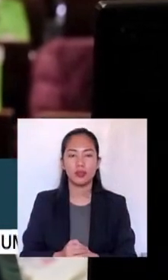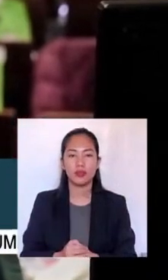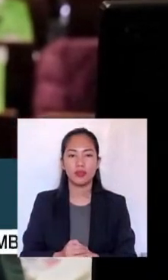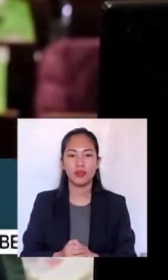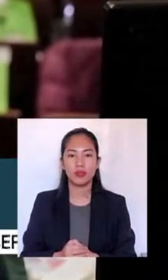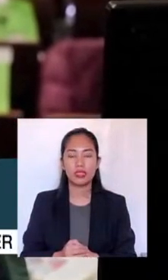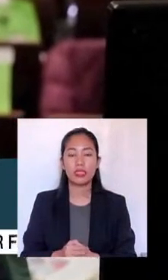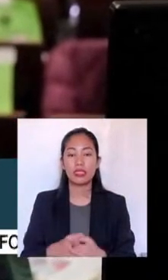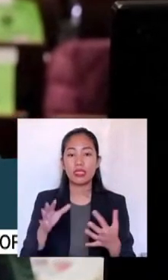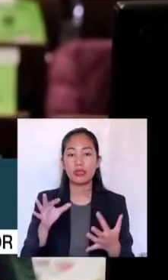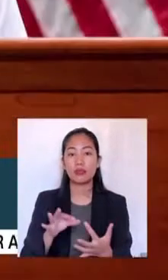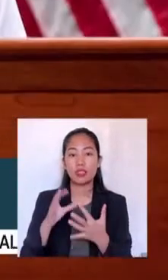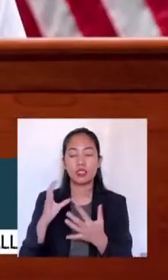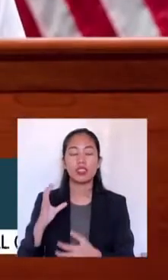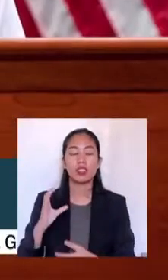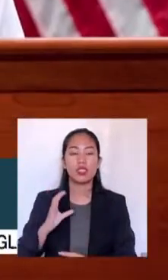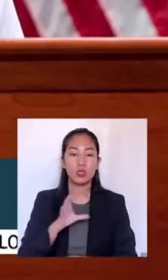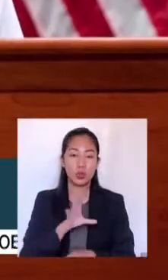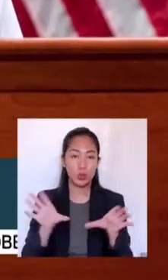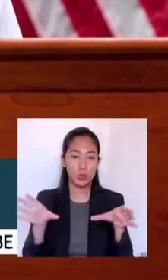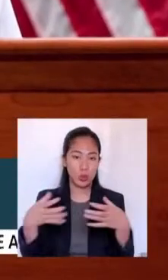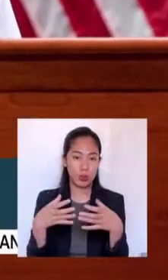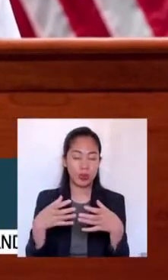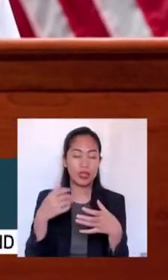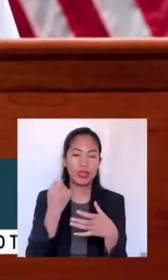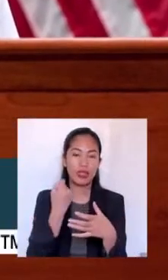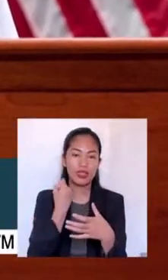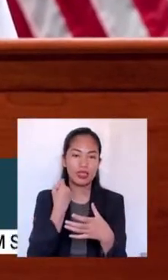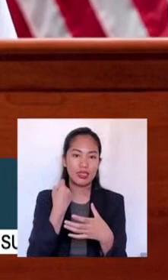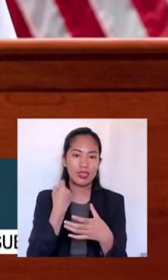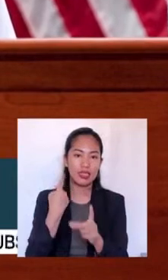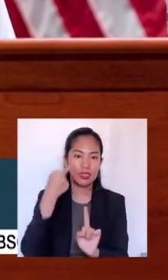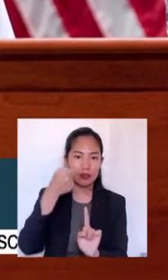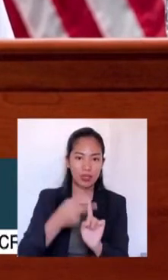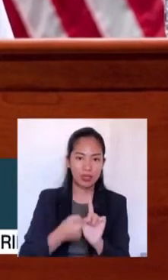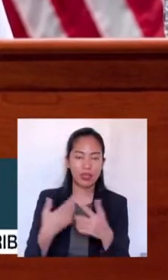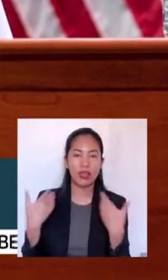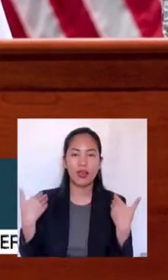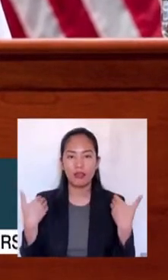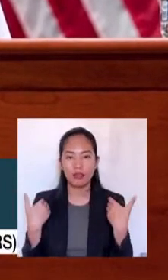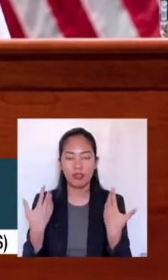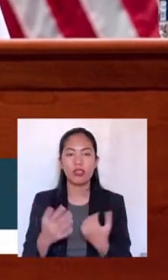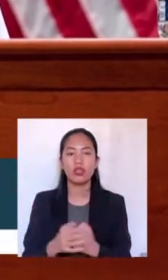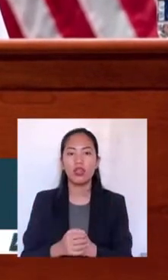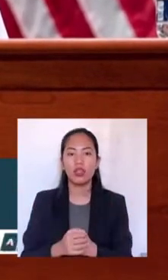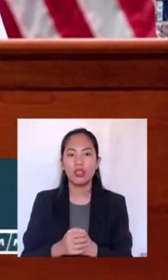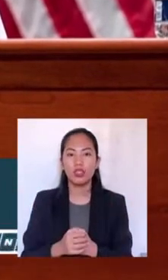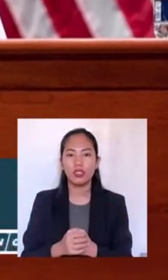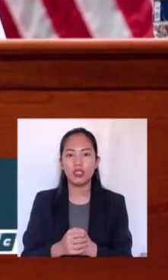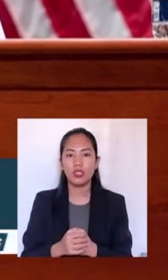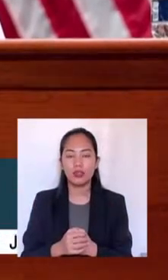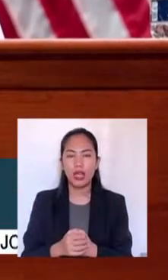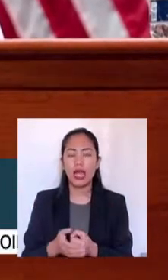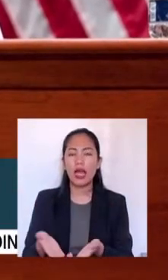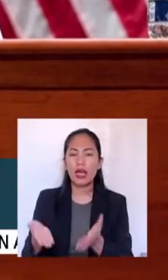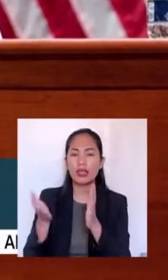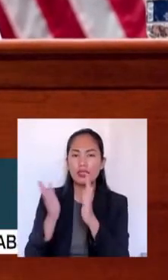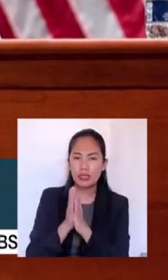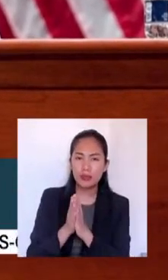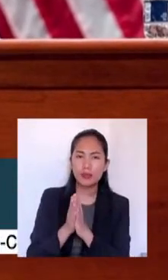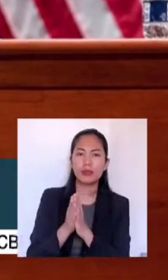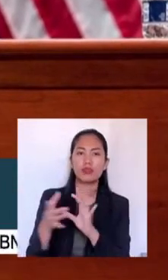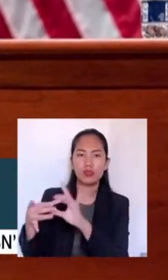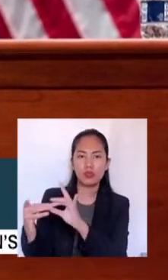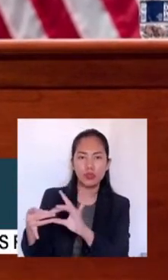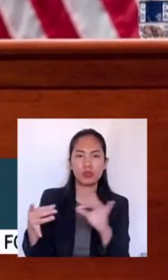committee last month sent a letter to Representative Jim Jordan, a Republican and ardent Trump ally, asking for testimony about his telephone conversations